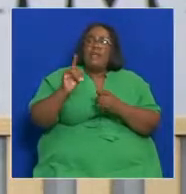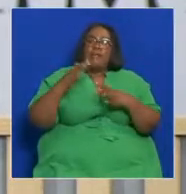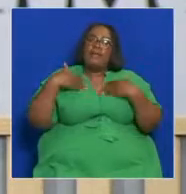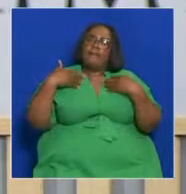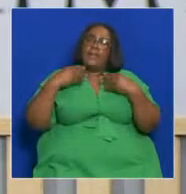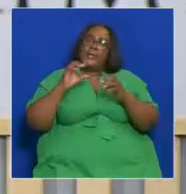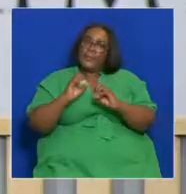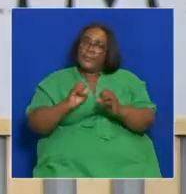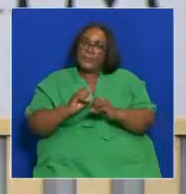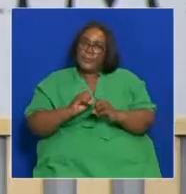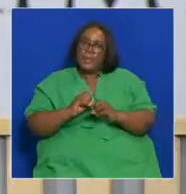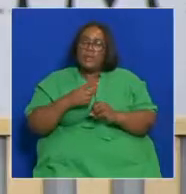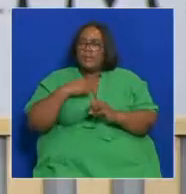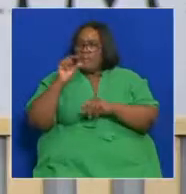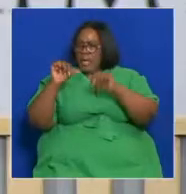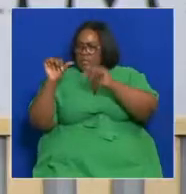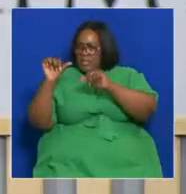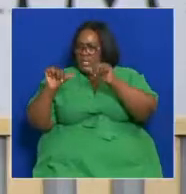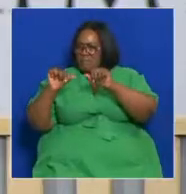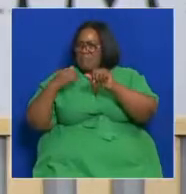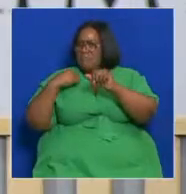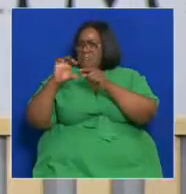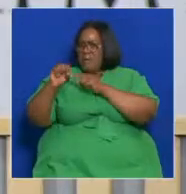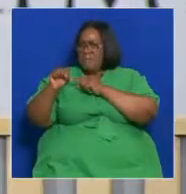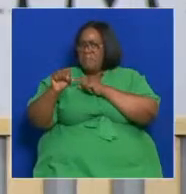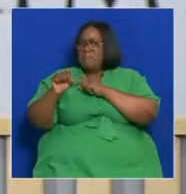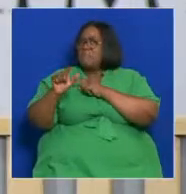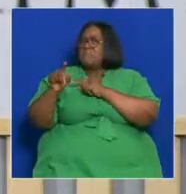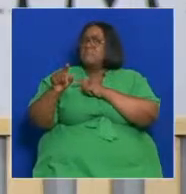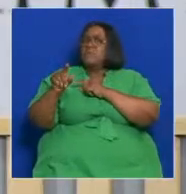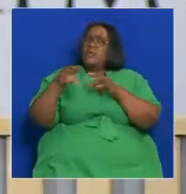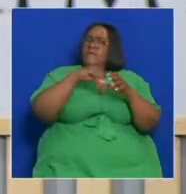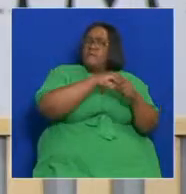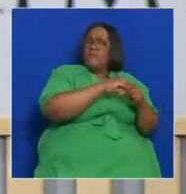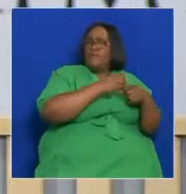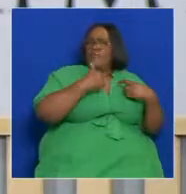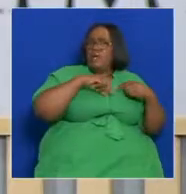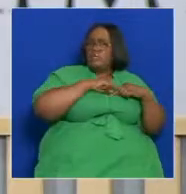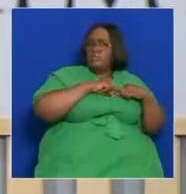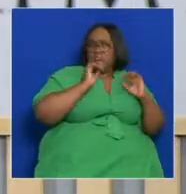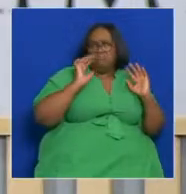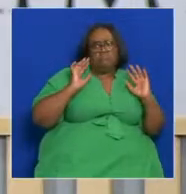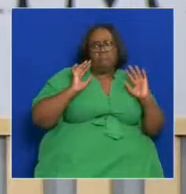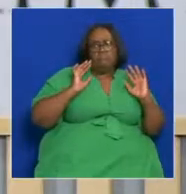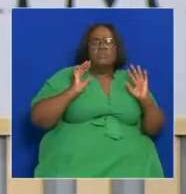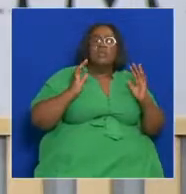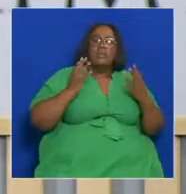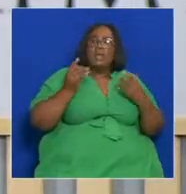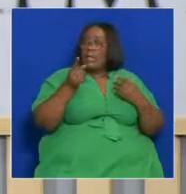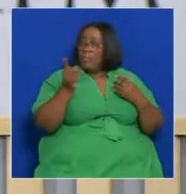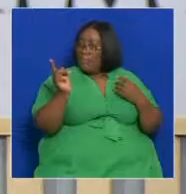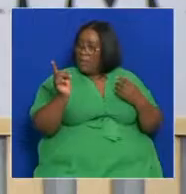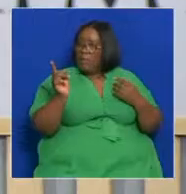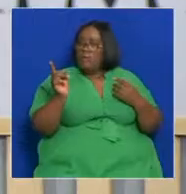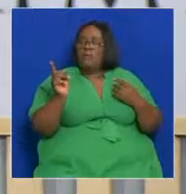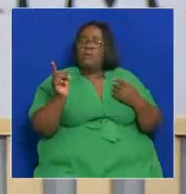I assessed that, I realized that it does not engage our mandate. In fact, they need to